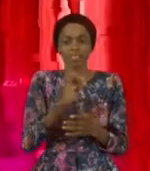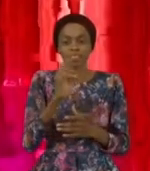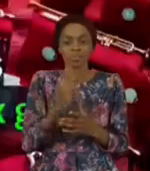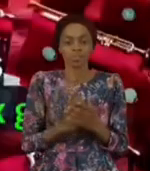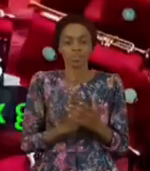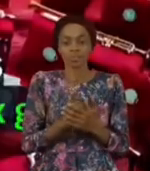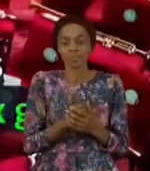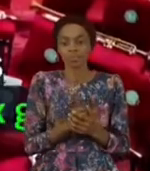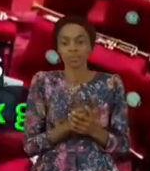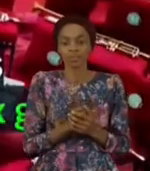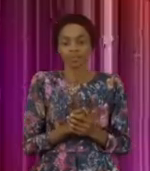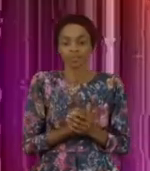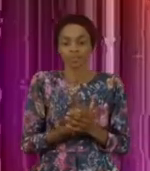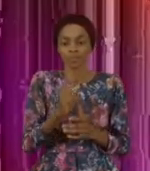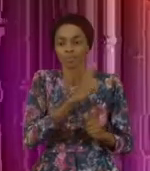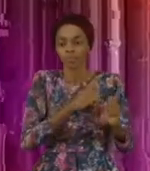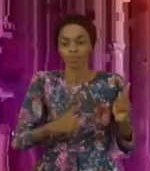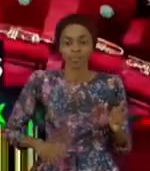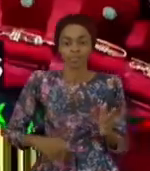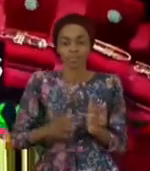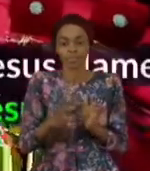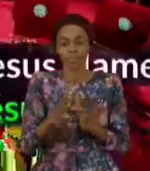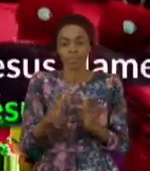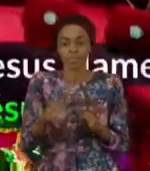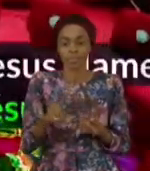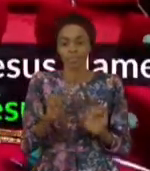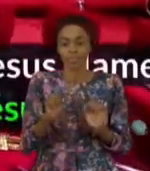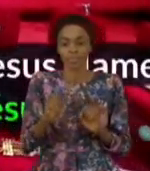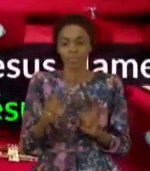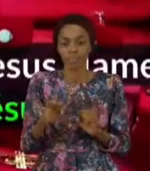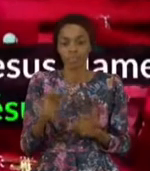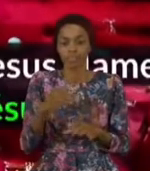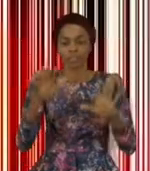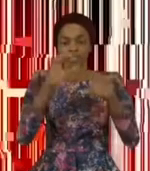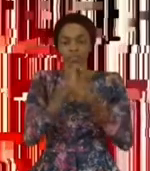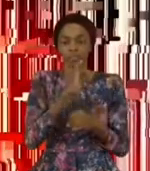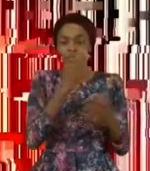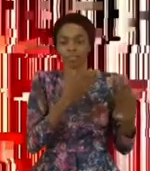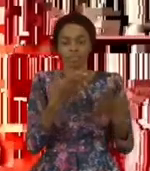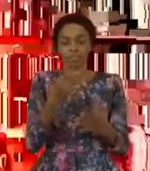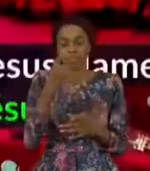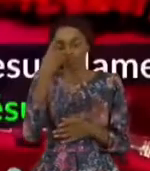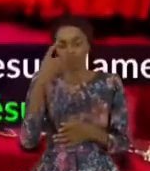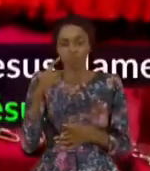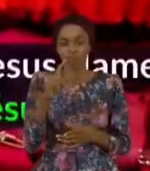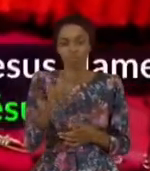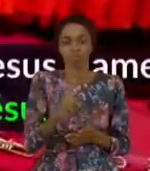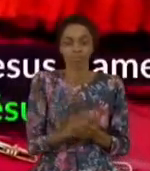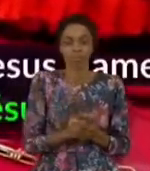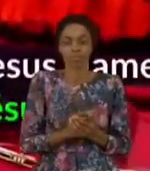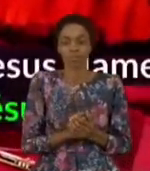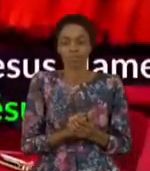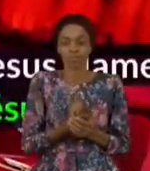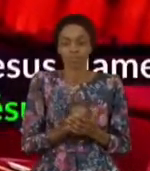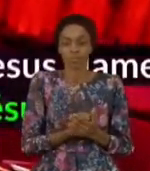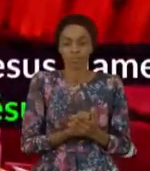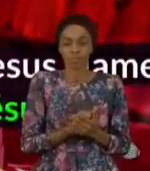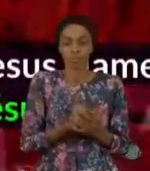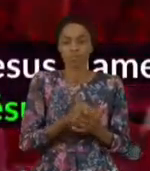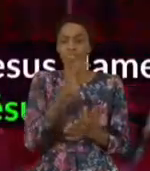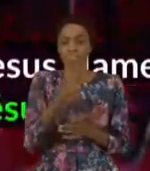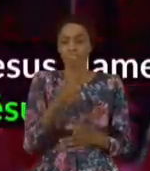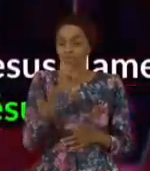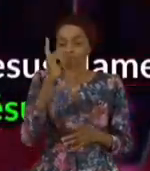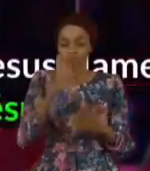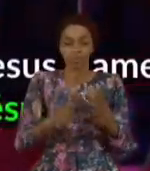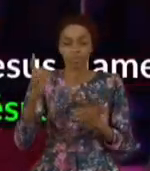Ask the blind man, he saw it all. Ask the deaf girl, she heard it all. That's exactly what God will do